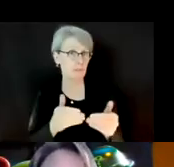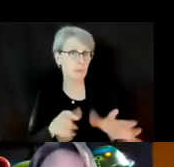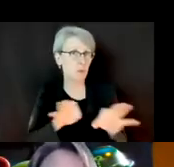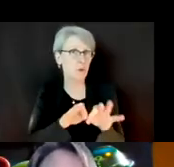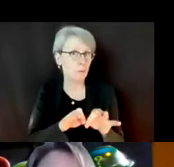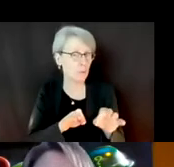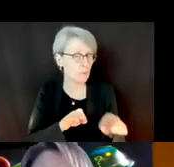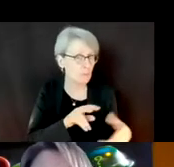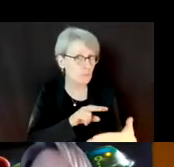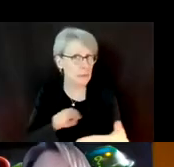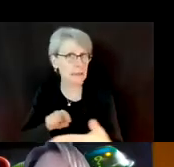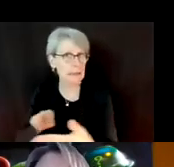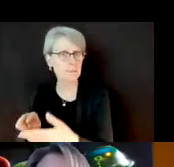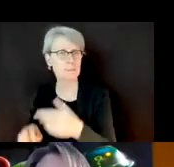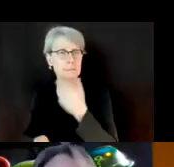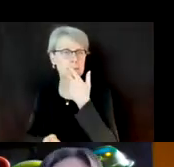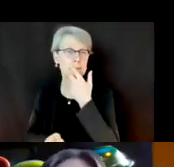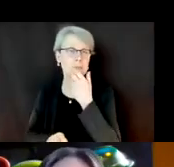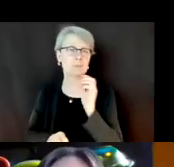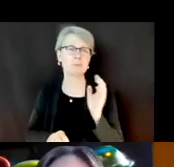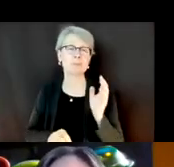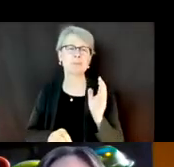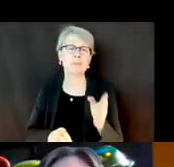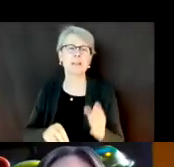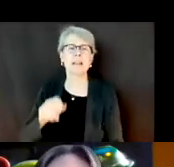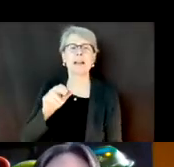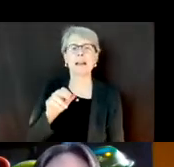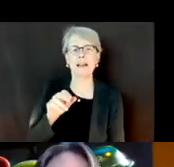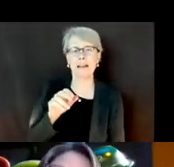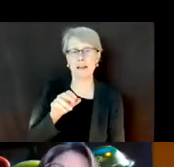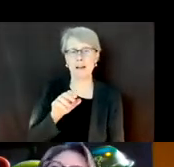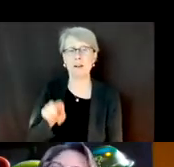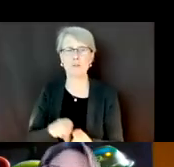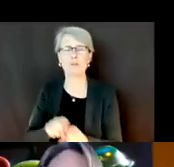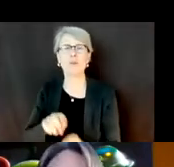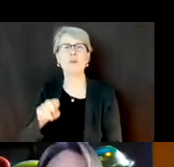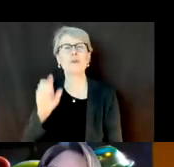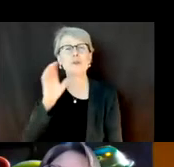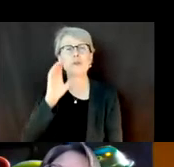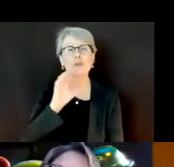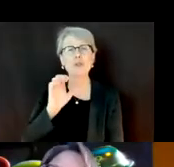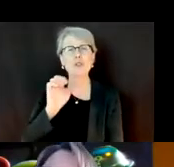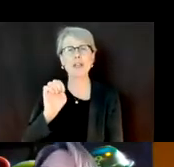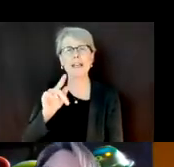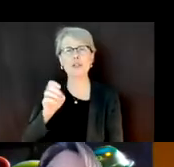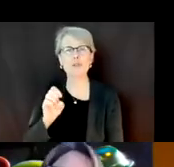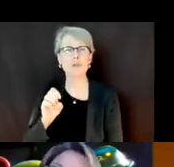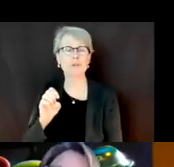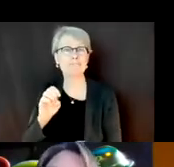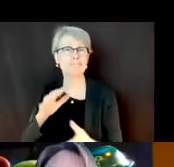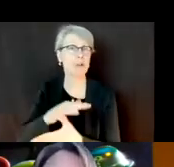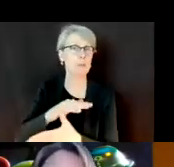worthwhile. I mentioned search engine optimization, sort of the evolution in it. There's 2 kind of subgroups